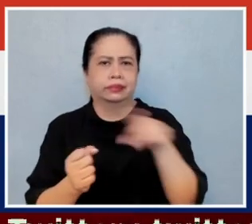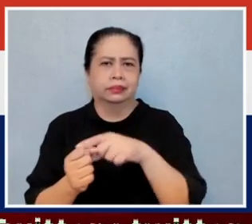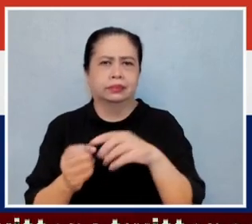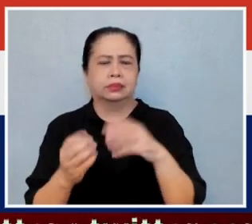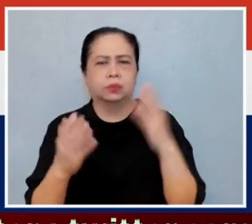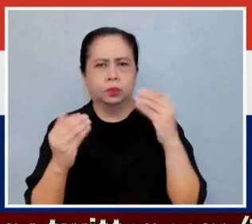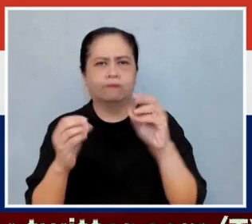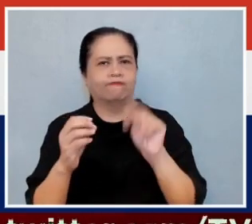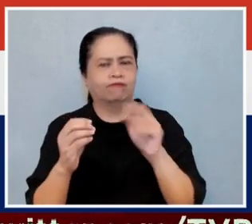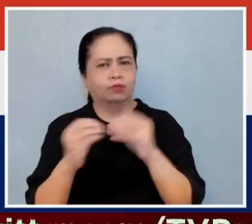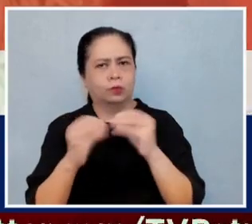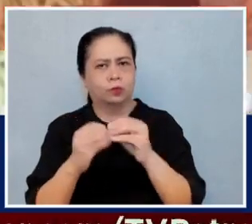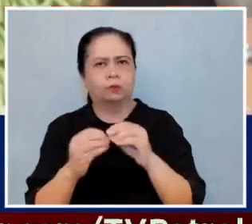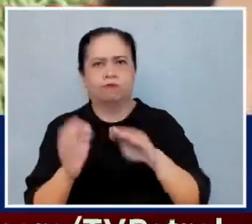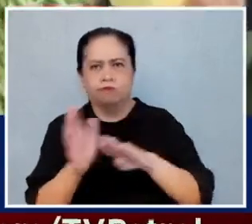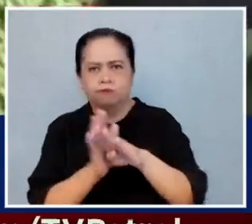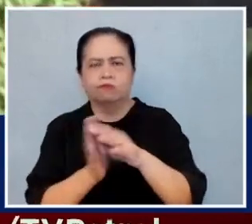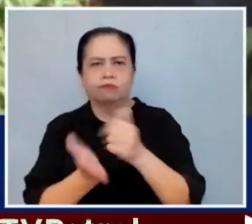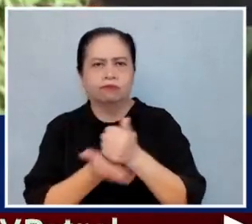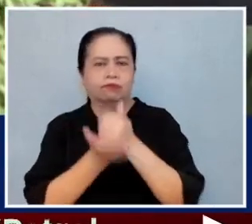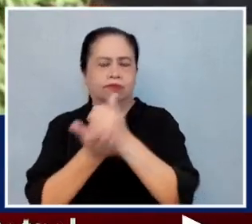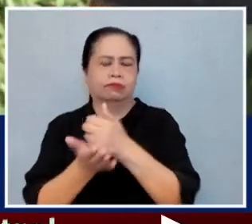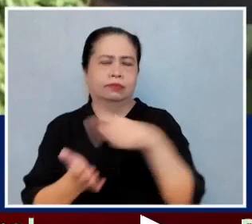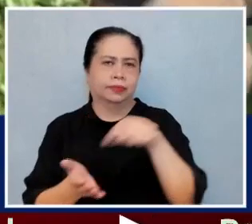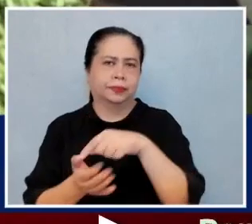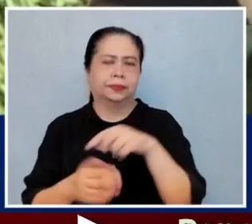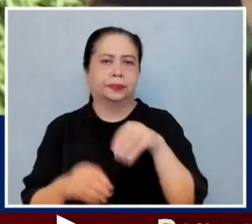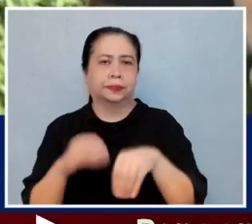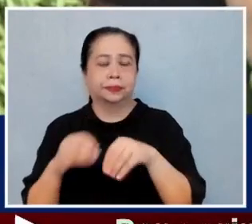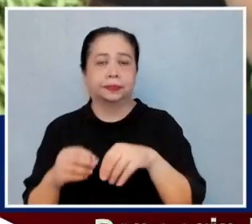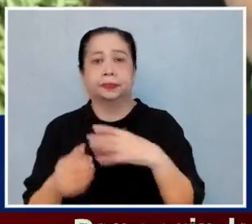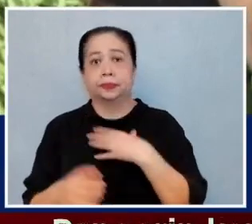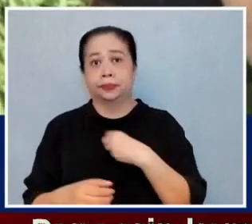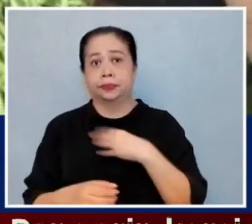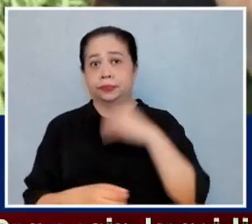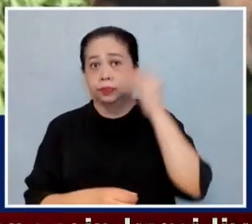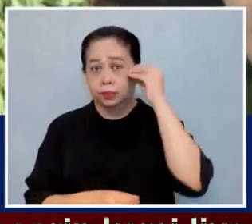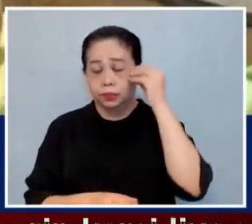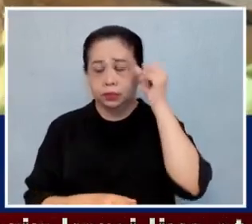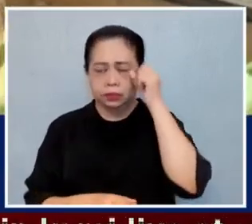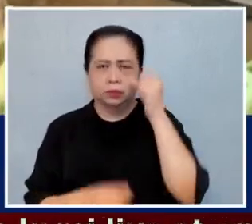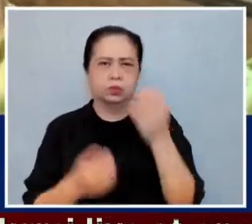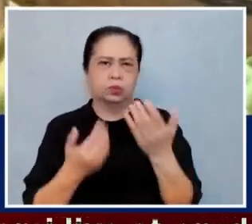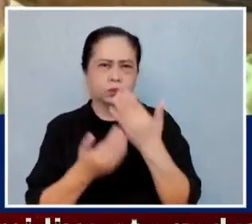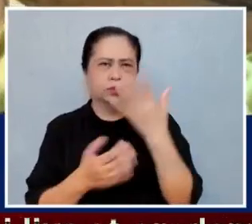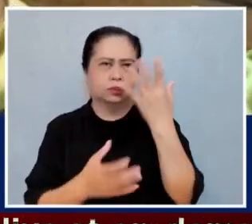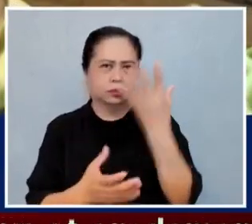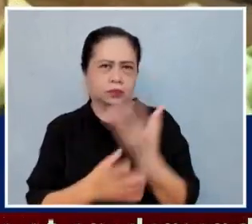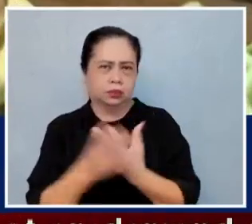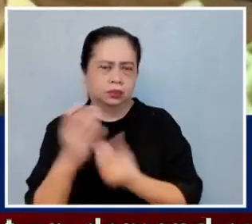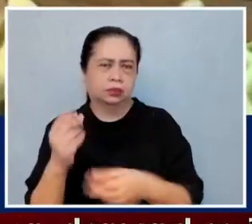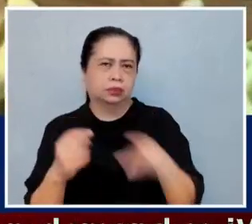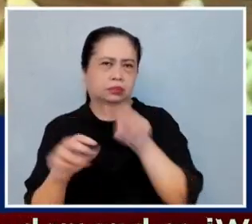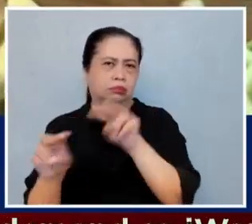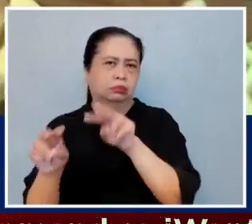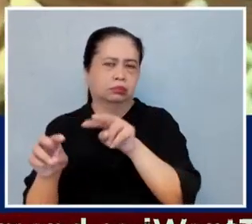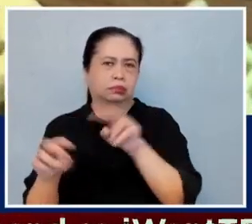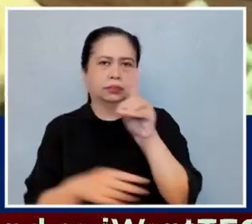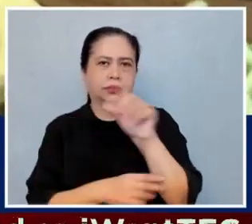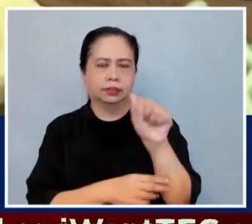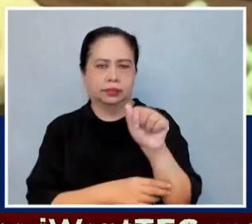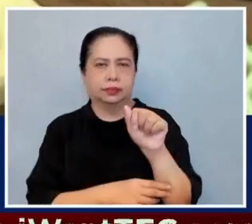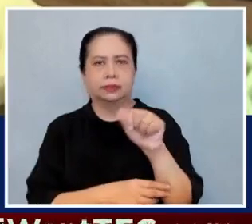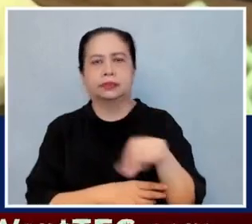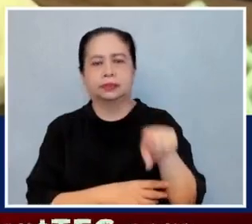so we can meet our own local consumption. Maging ang supply ng puting sibuyas, halos paubos na rin ayon sa monitoring ng